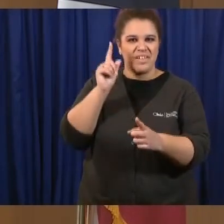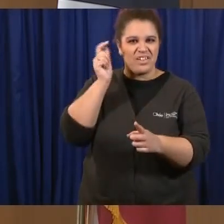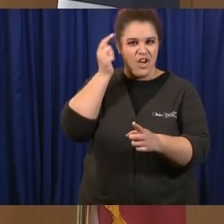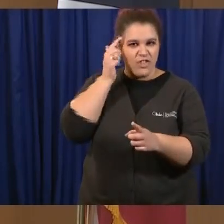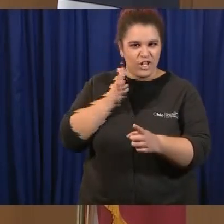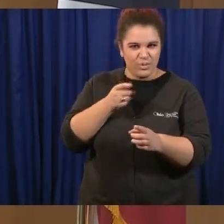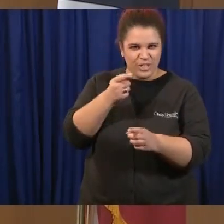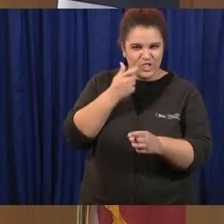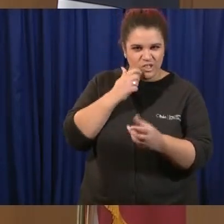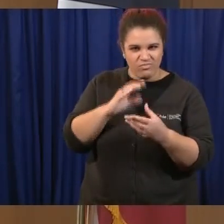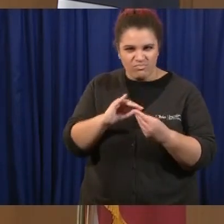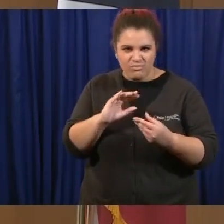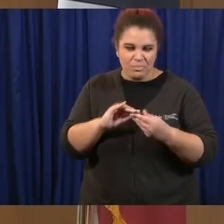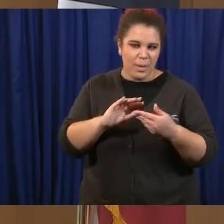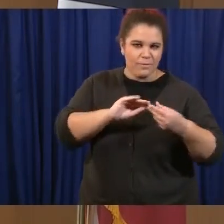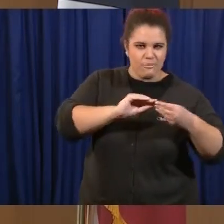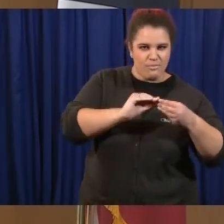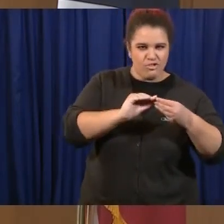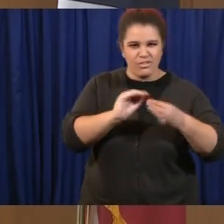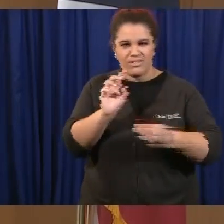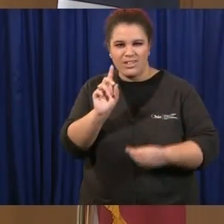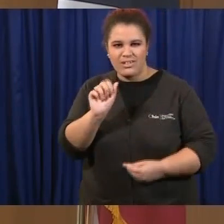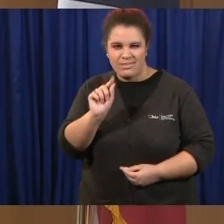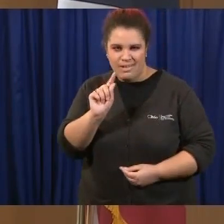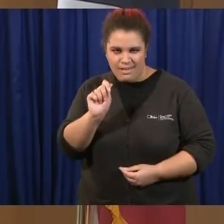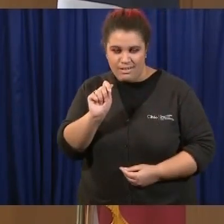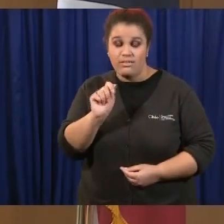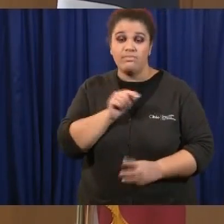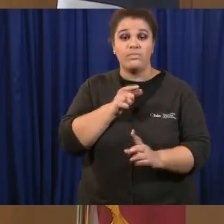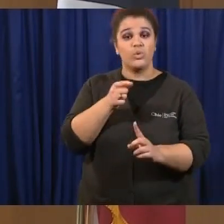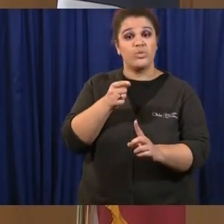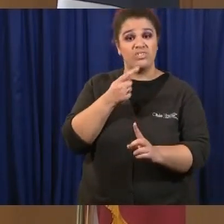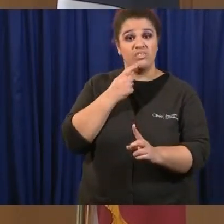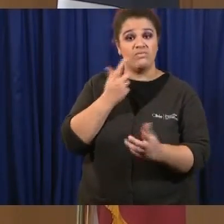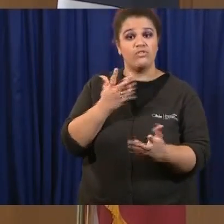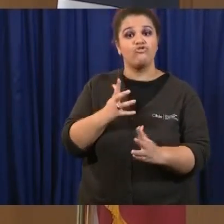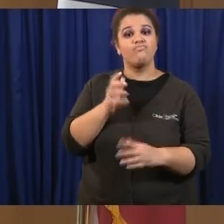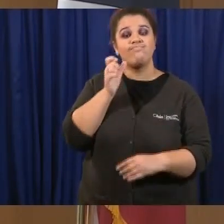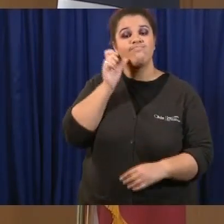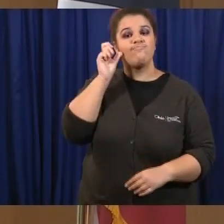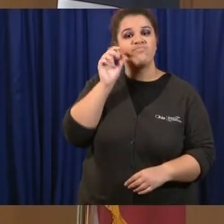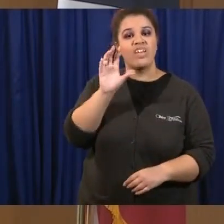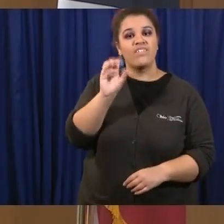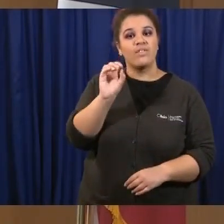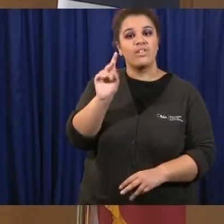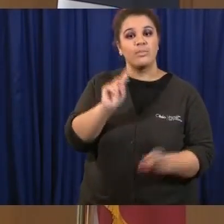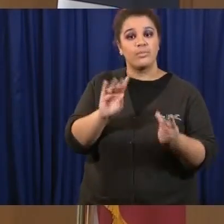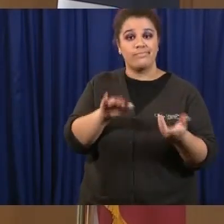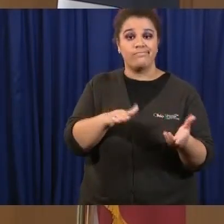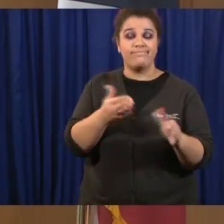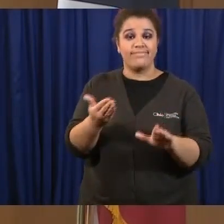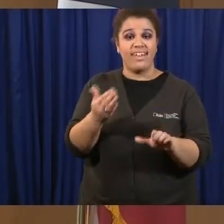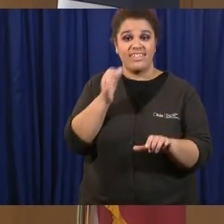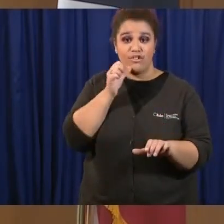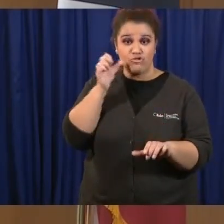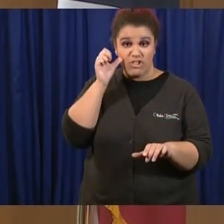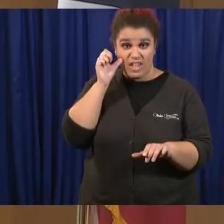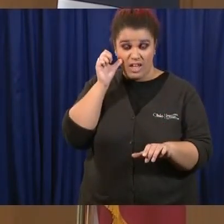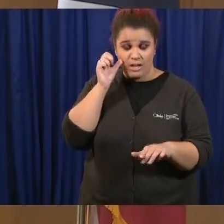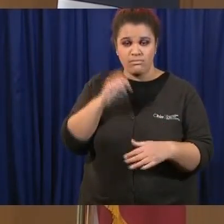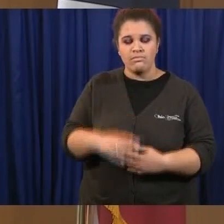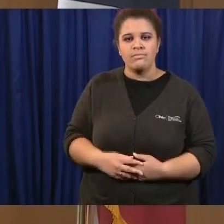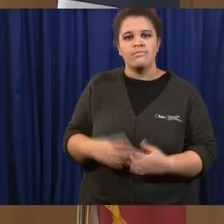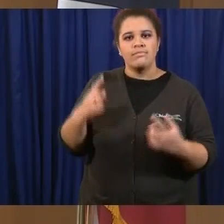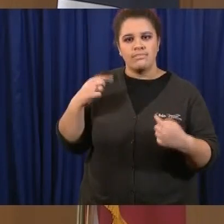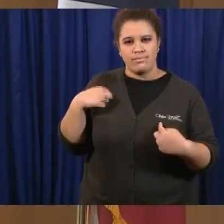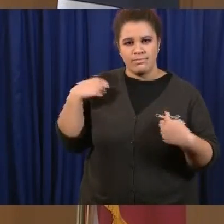in terms of the numbers and the data. As you've said, 50 people died yesterday. That's higher than in recent days, if you go